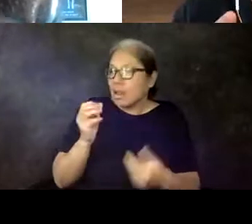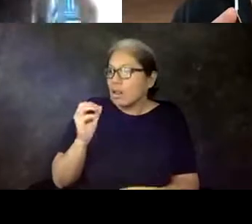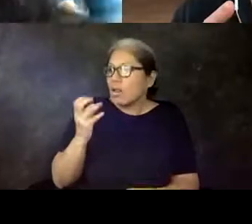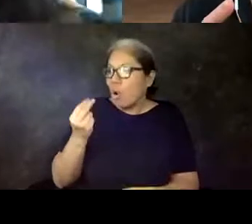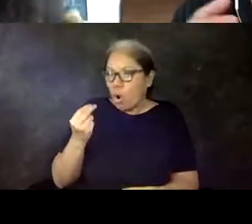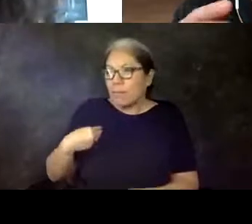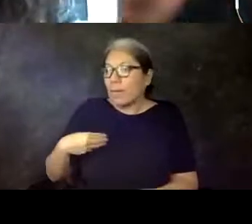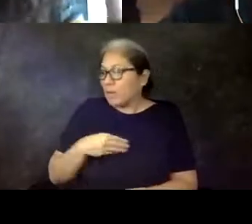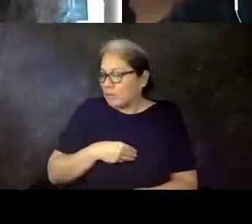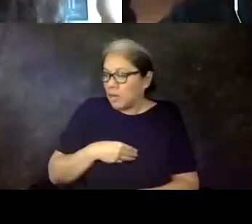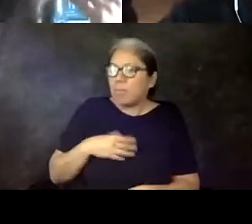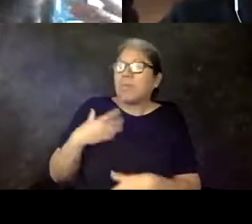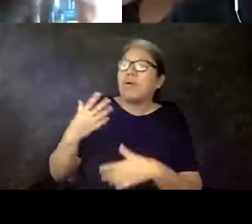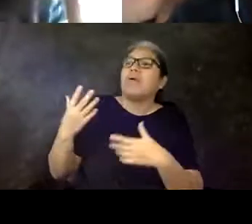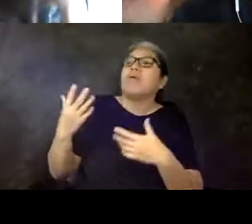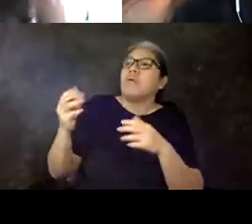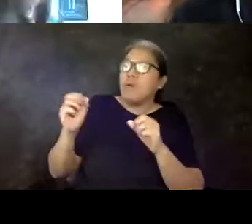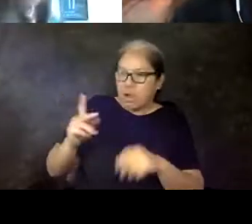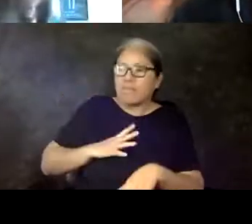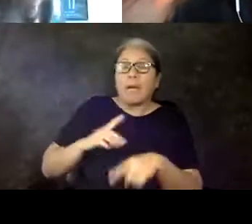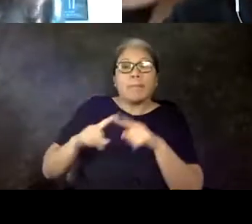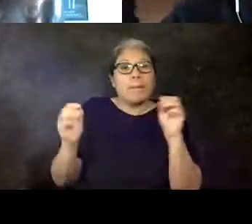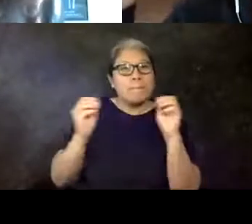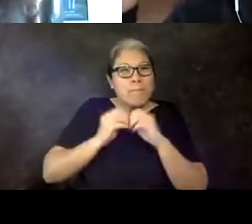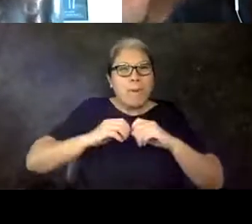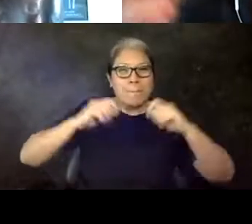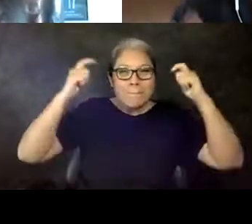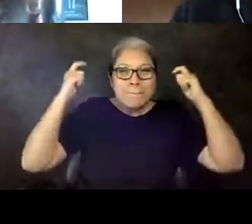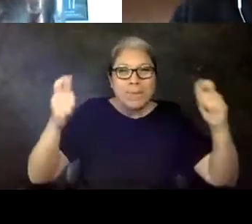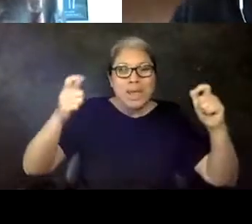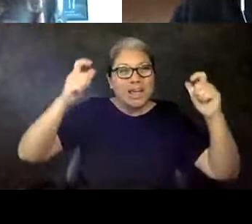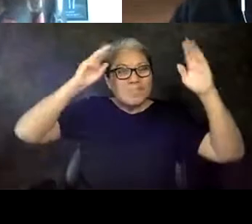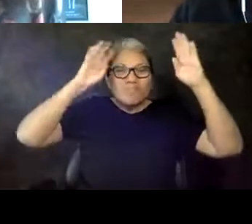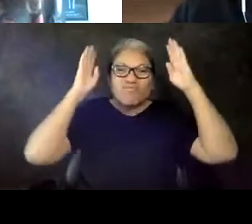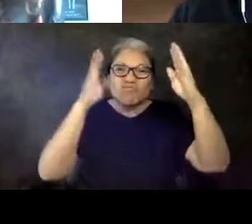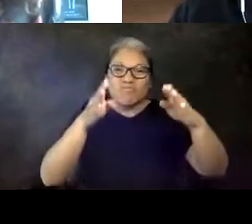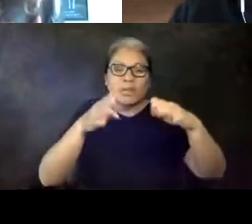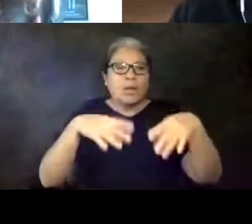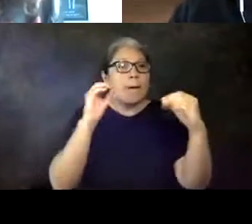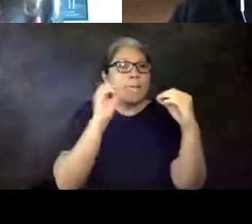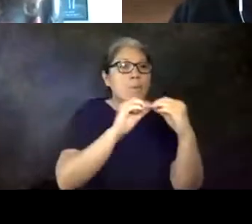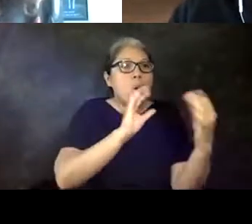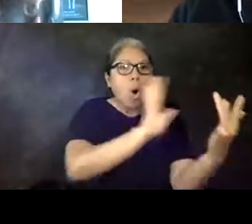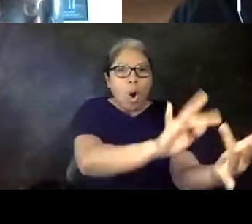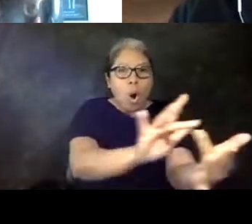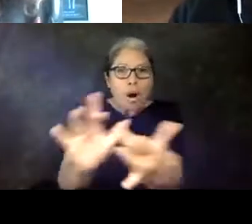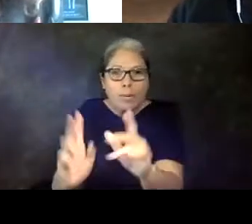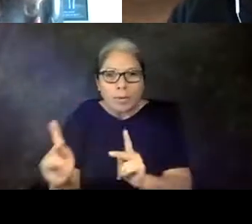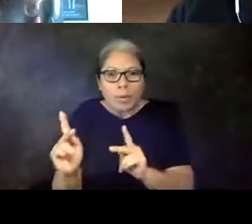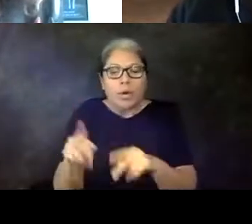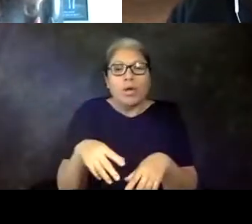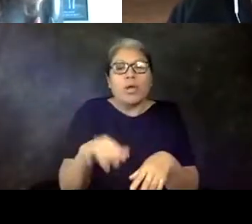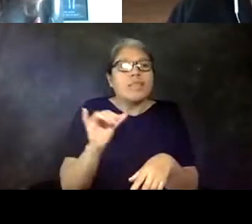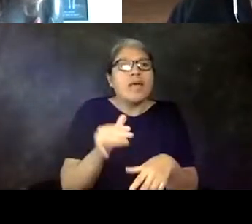sphere of influence to something bigger, to reach more people with a message or an ask or an